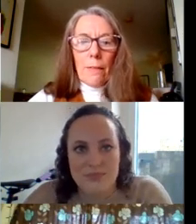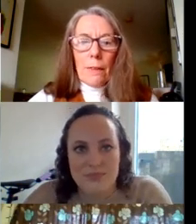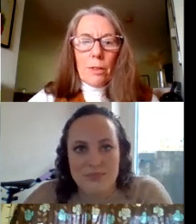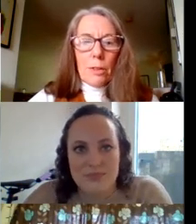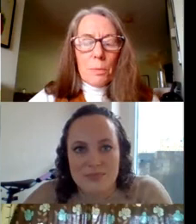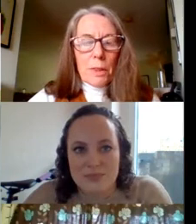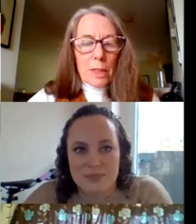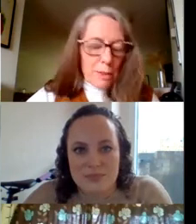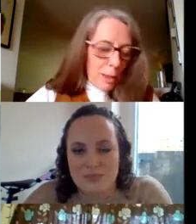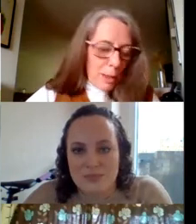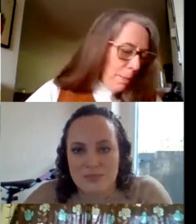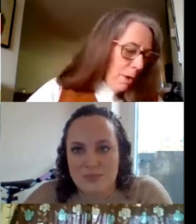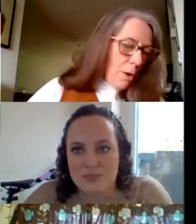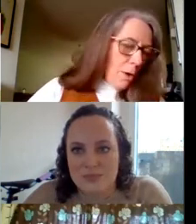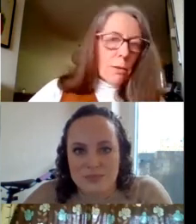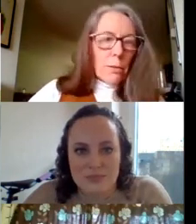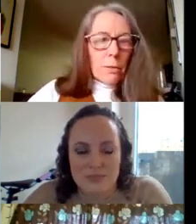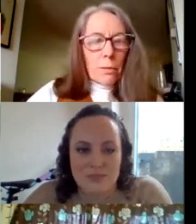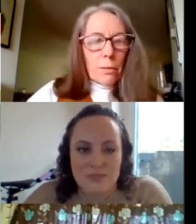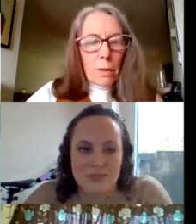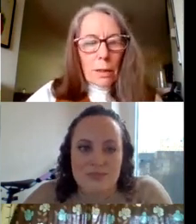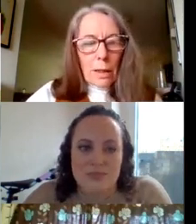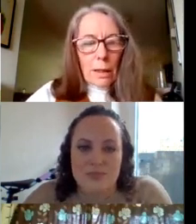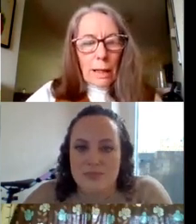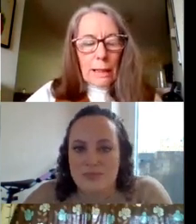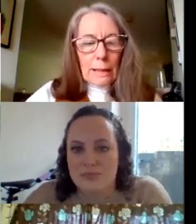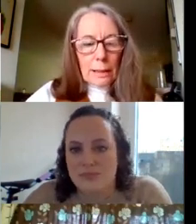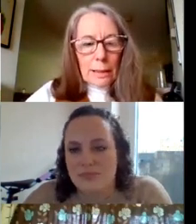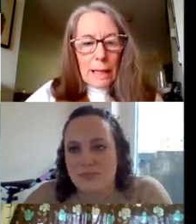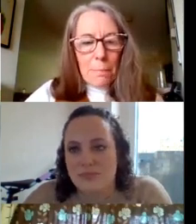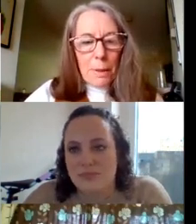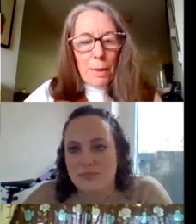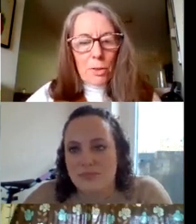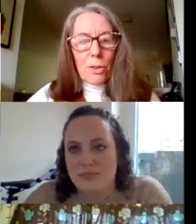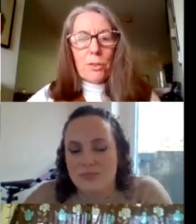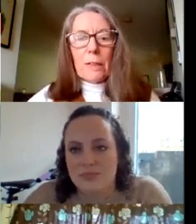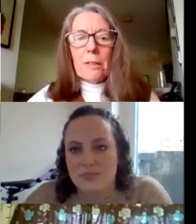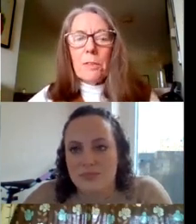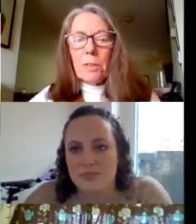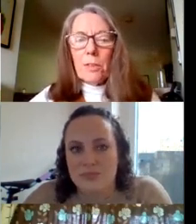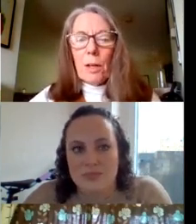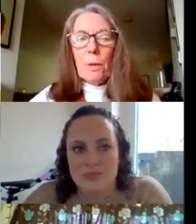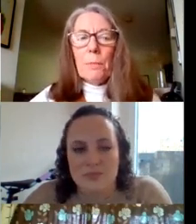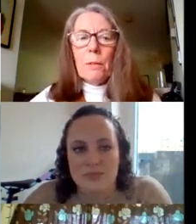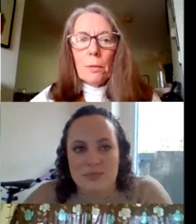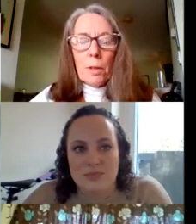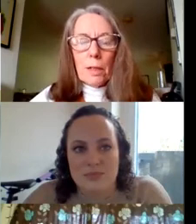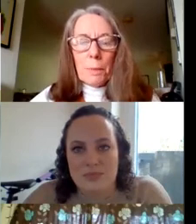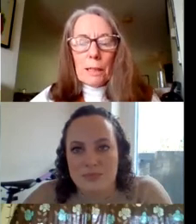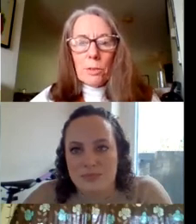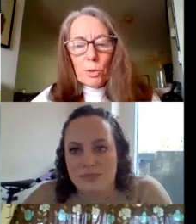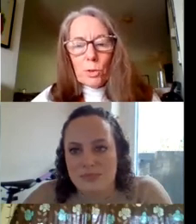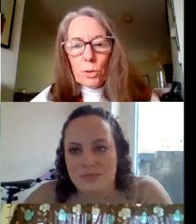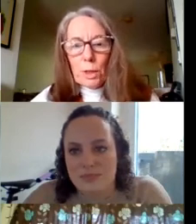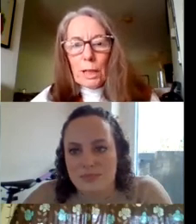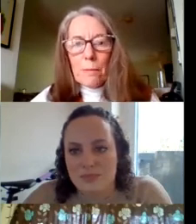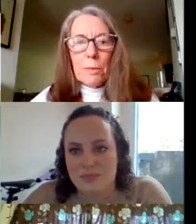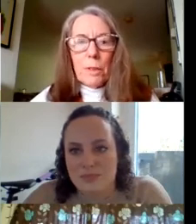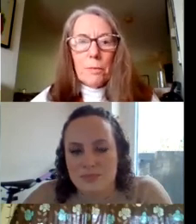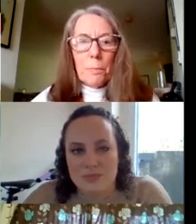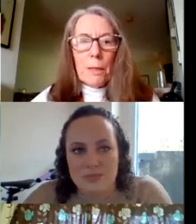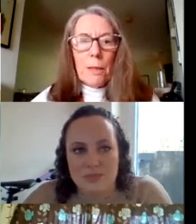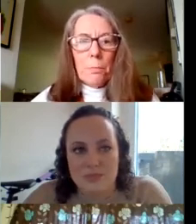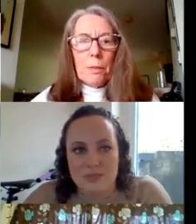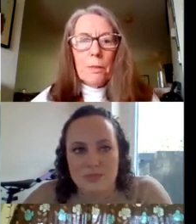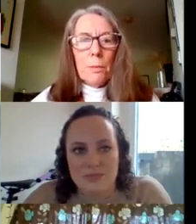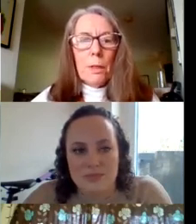Yeah, and these are some of the things that were more in keeping with the sorts of activities that women were expected to keep